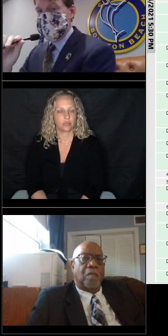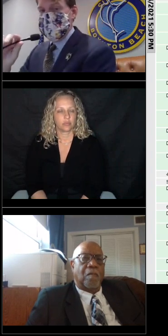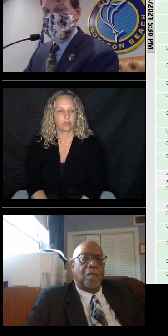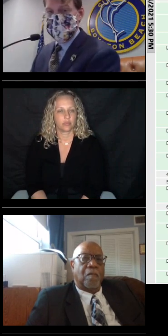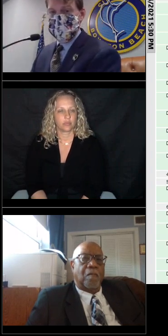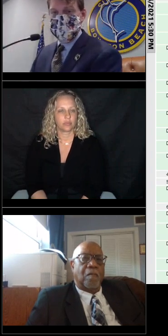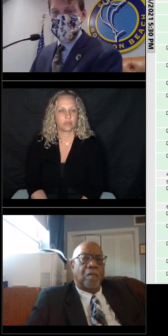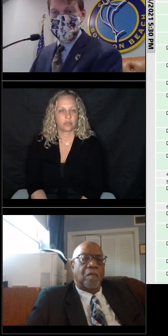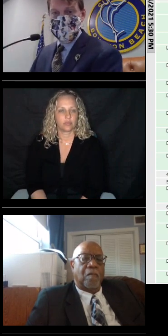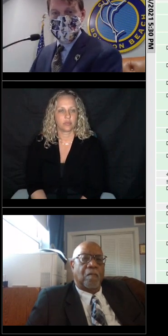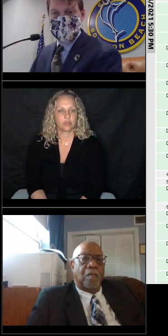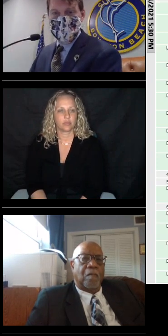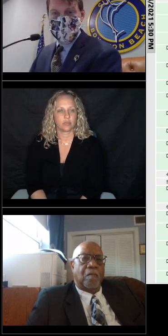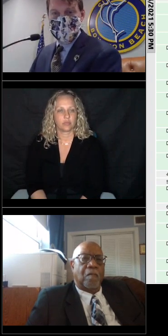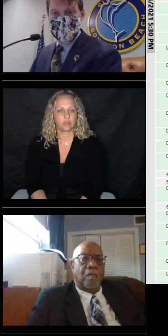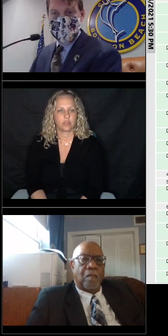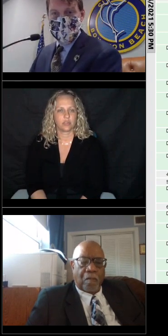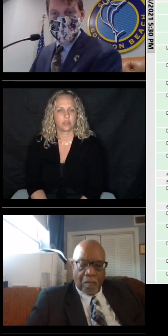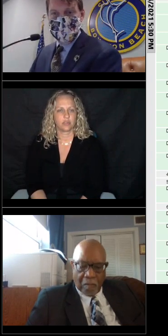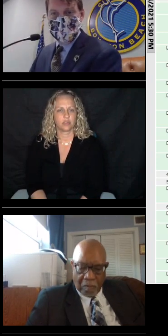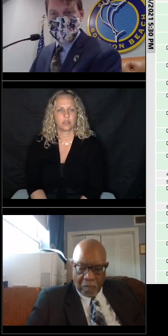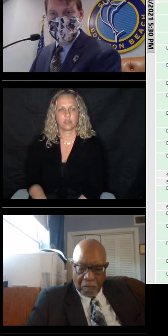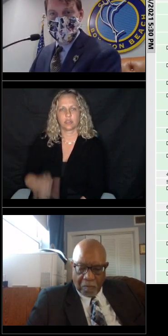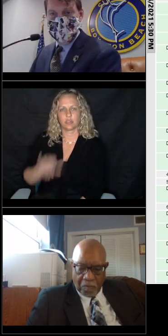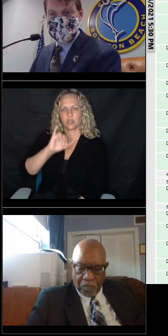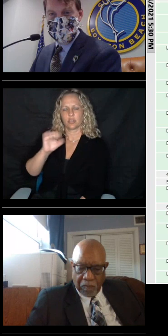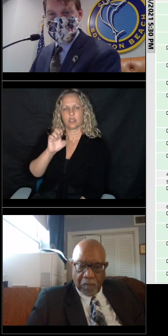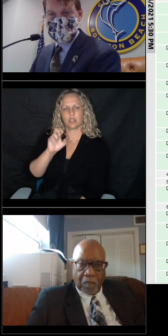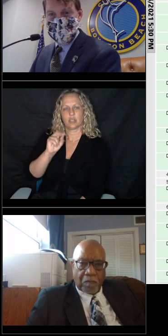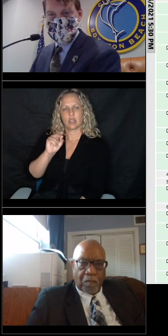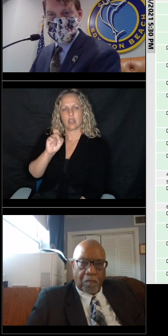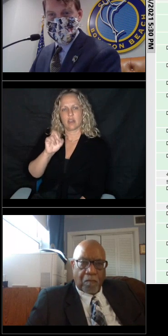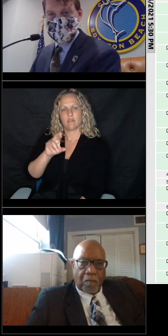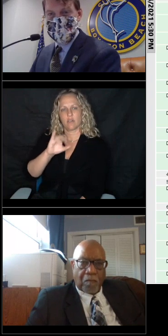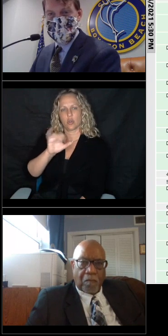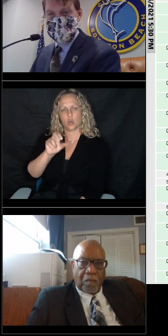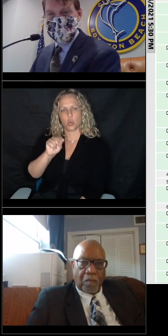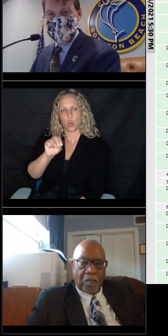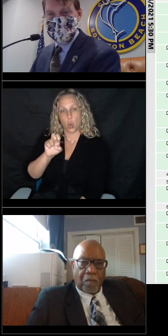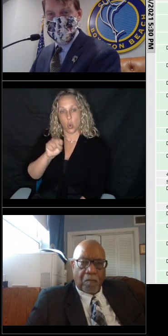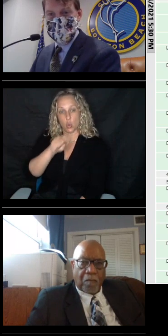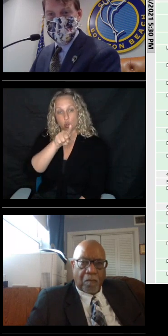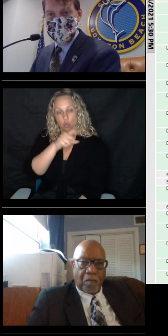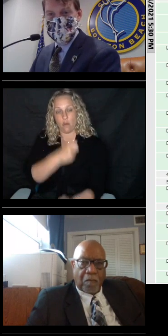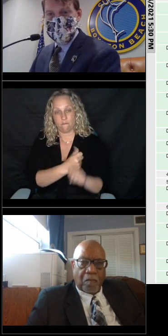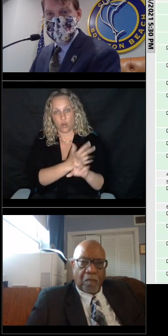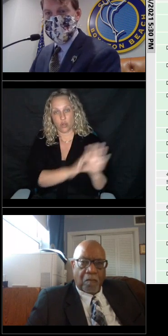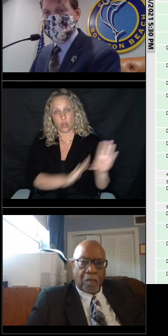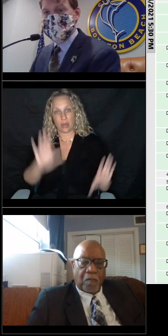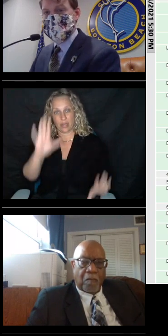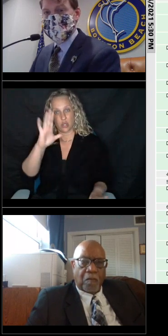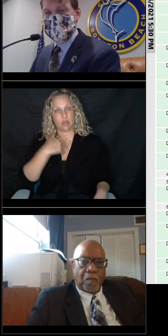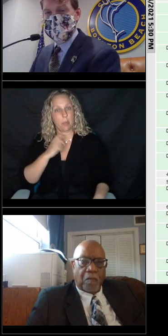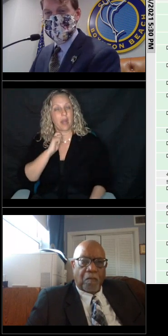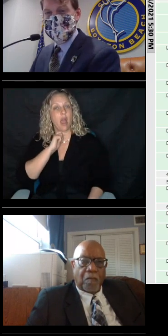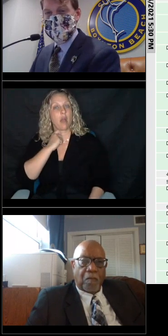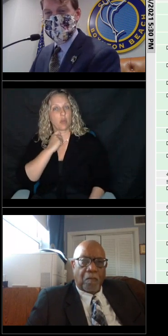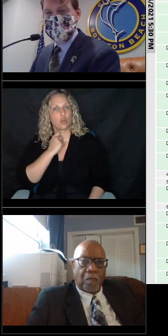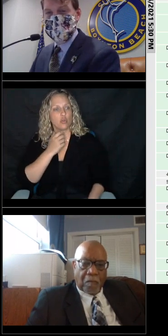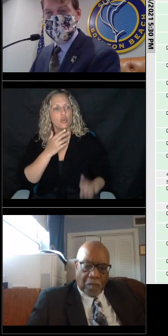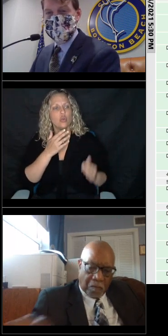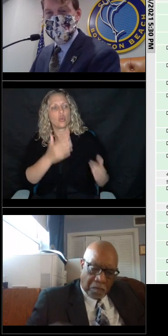And we have a Jennifer Jones that is here virtually raising her hand, so I'm going to unmute you. Ms.